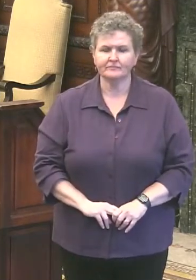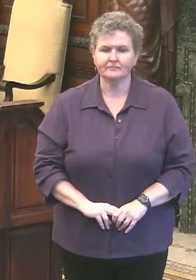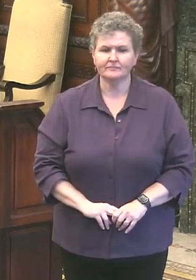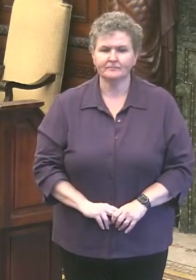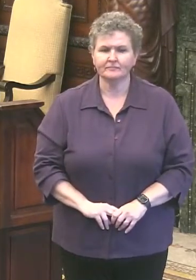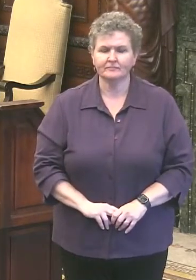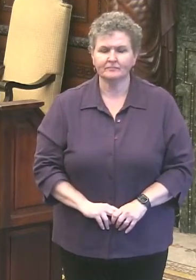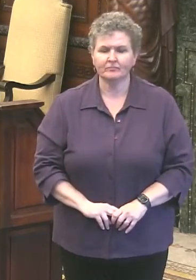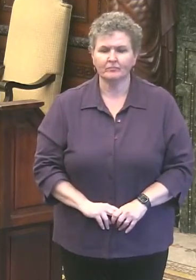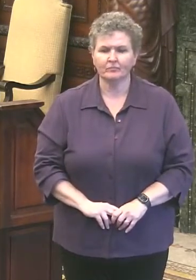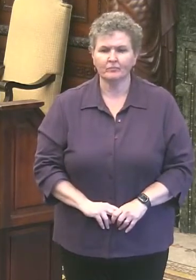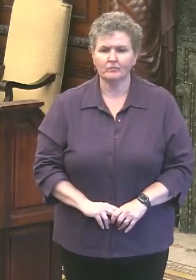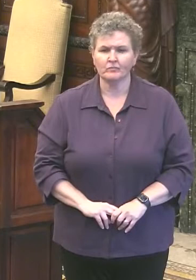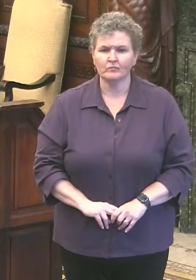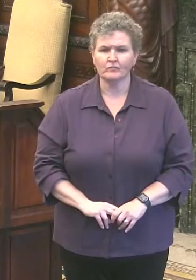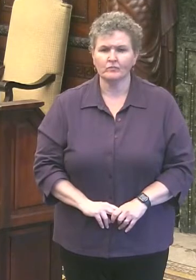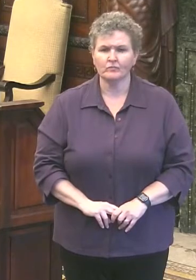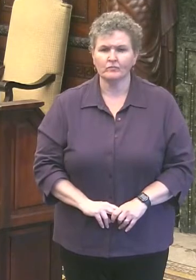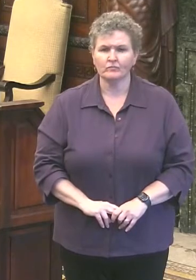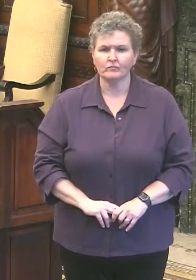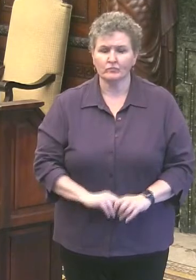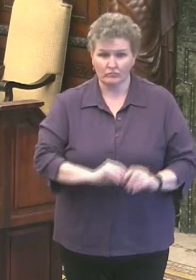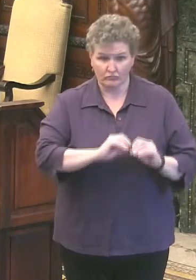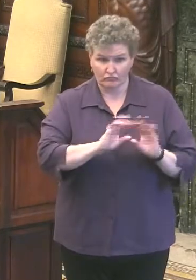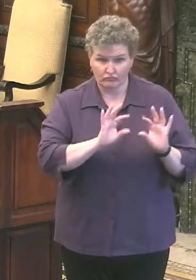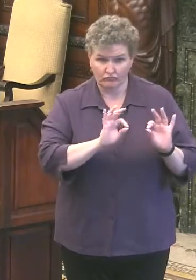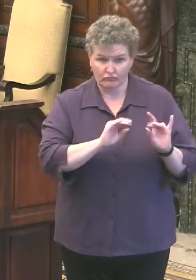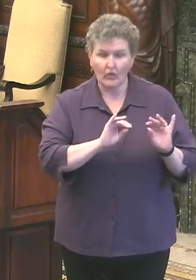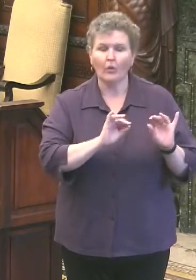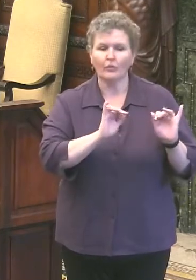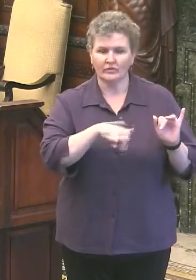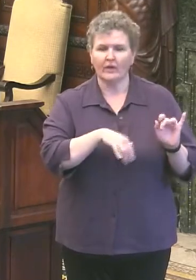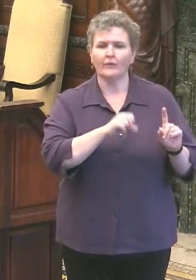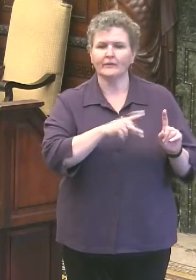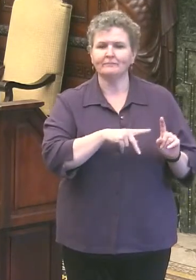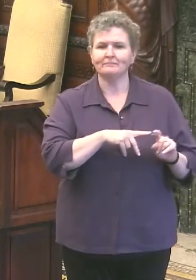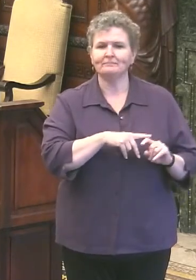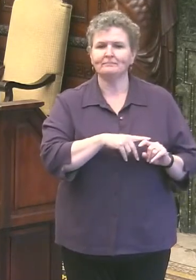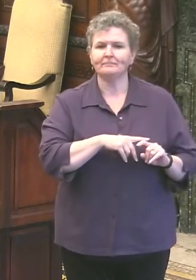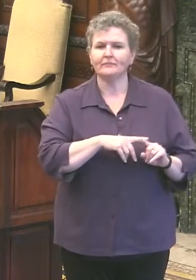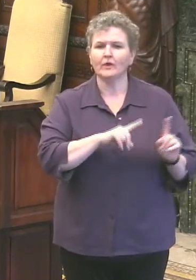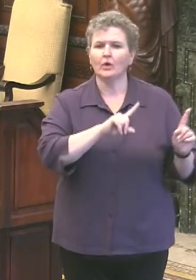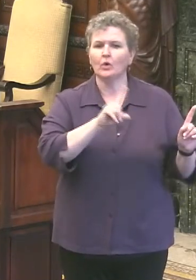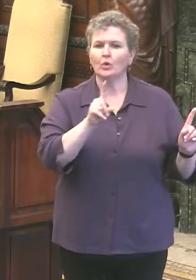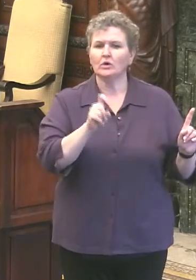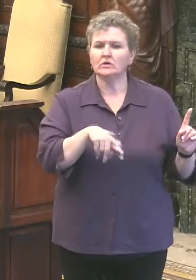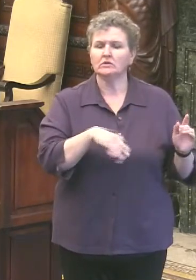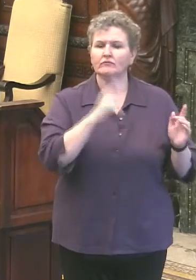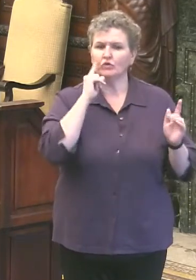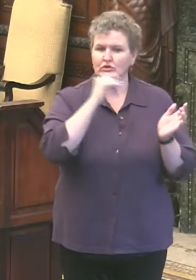está tomando la ciudad para impedir lo mismo, verdad? Claro. Mm-hmm. Sí. The question is Farley, Dr. Farley.